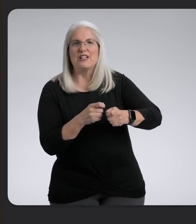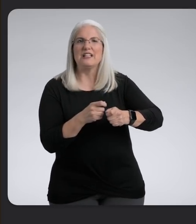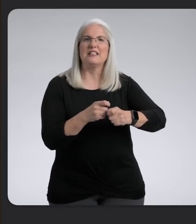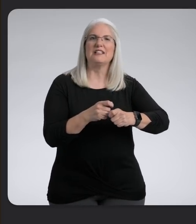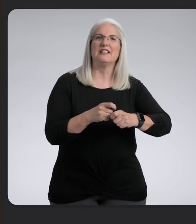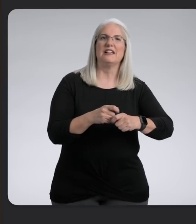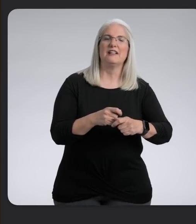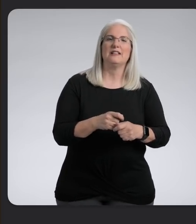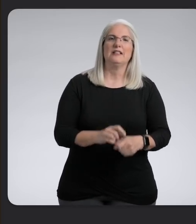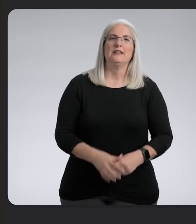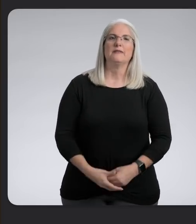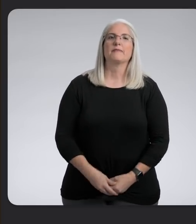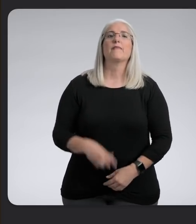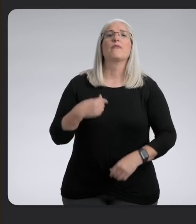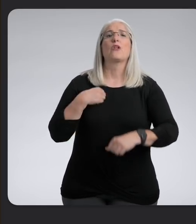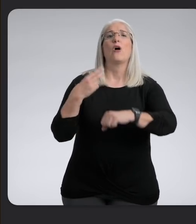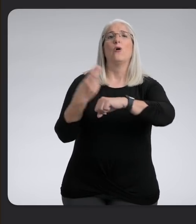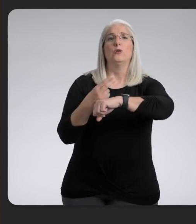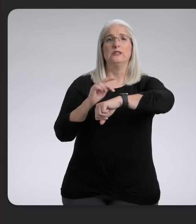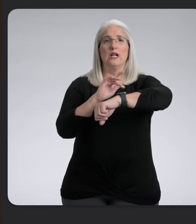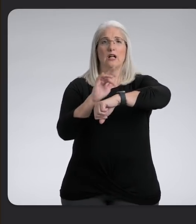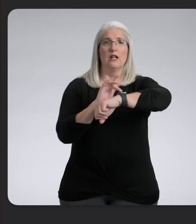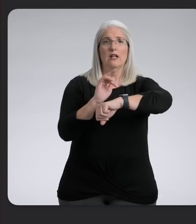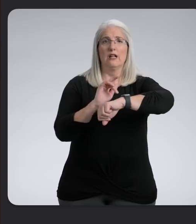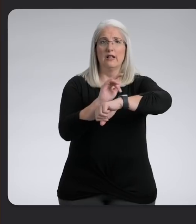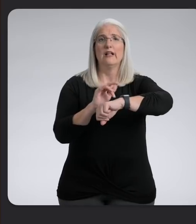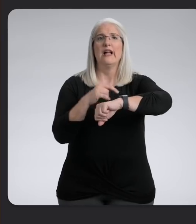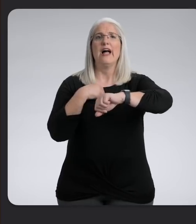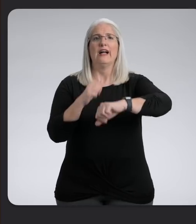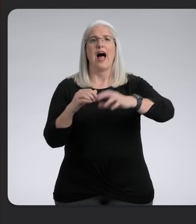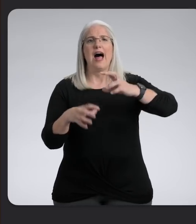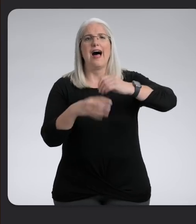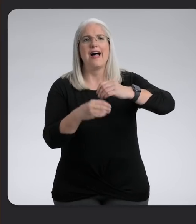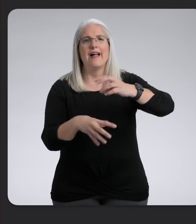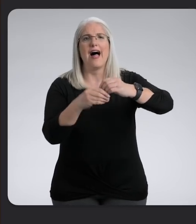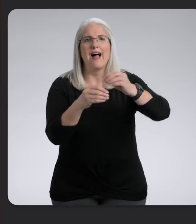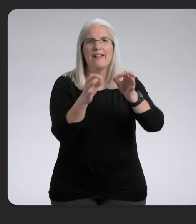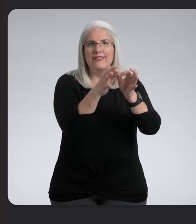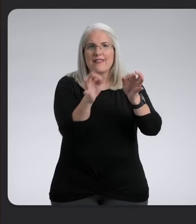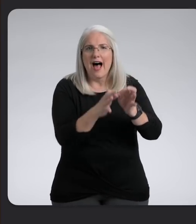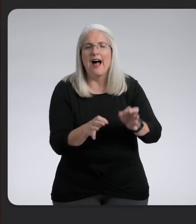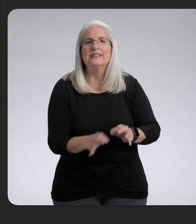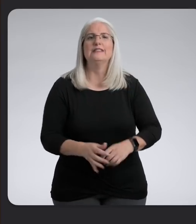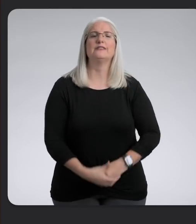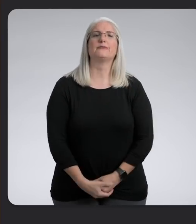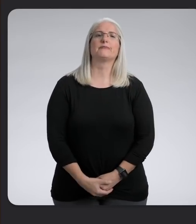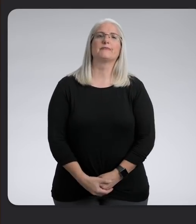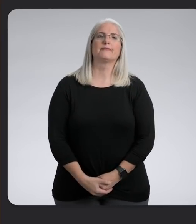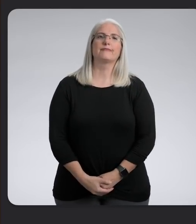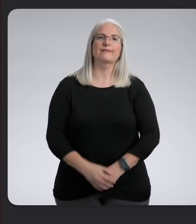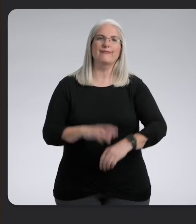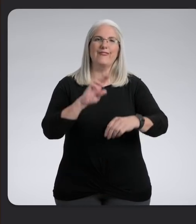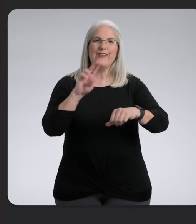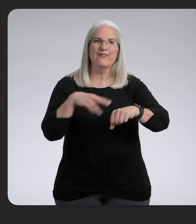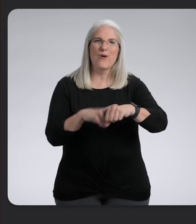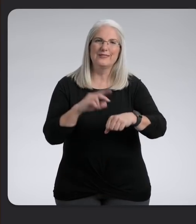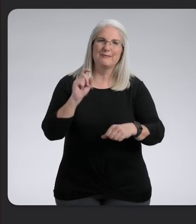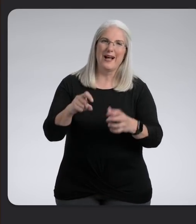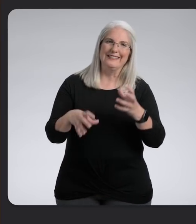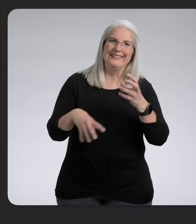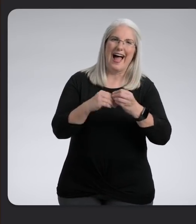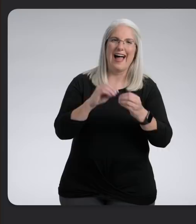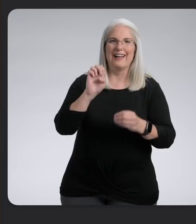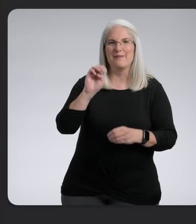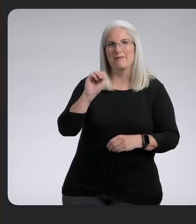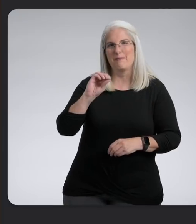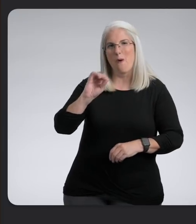use the crown to move the cursor and add additional text. And what message is complete without emojis to get a point across?